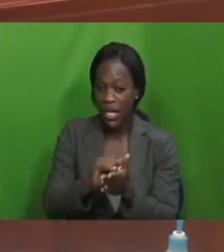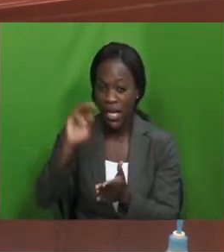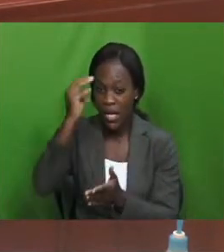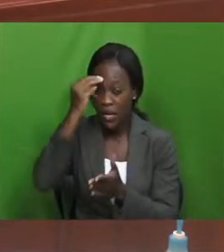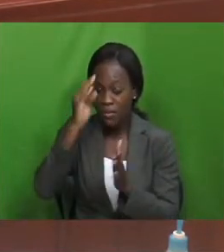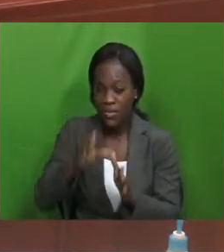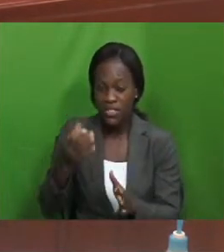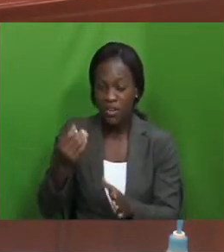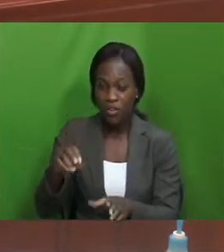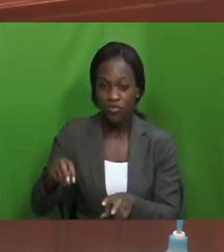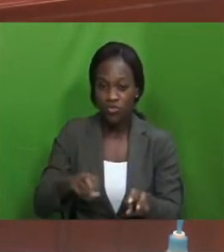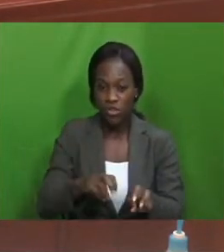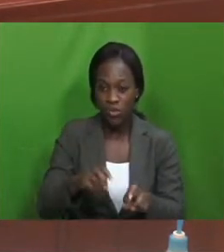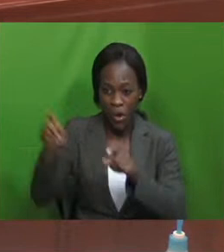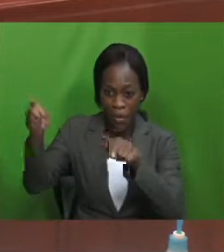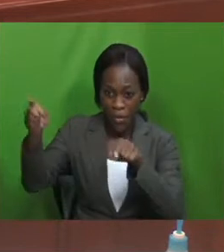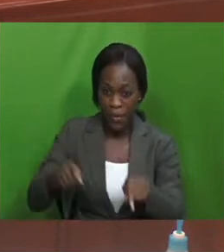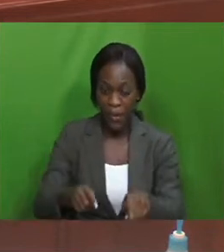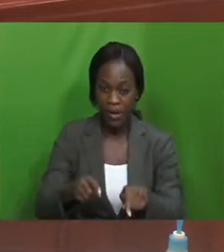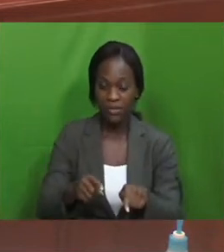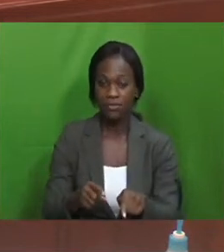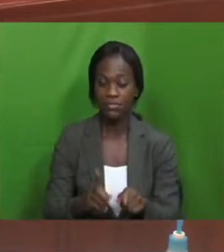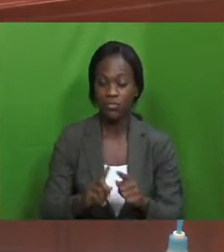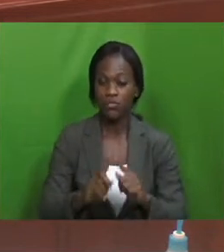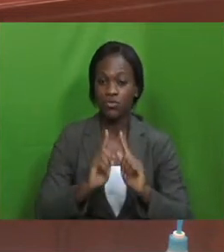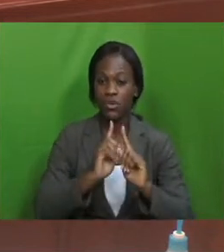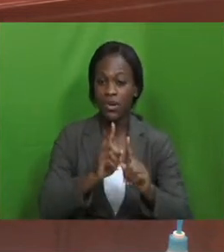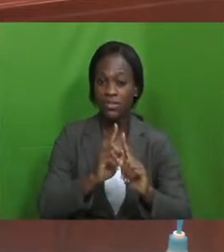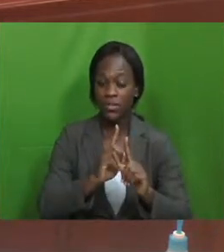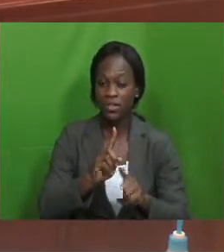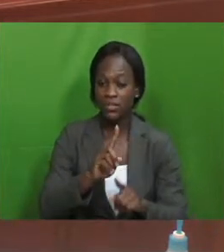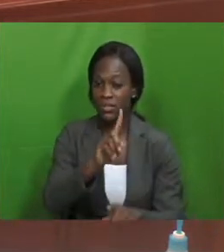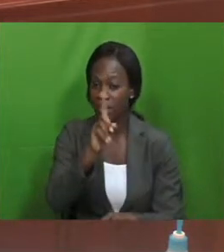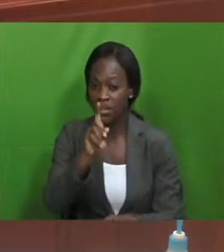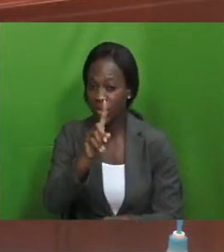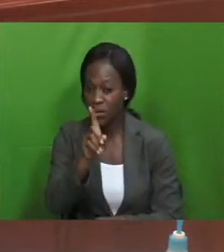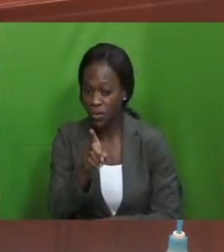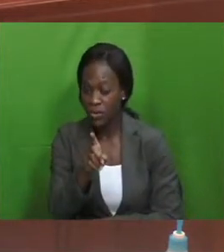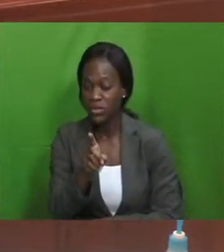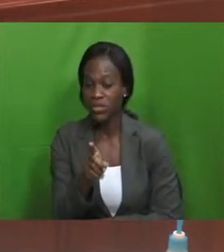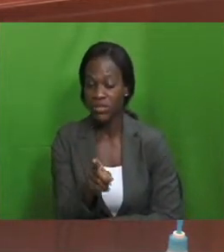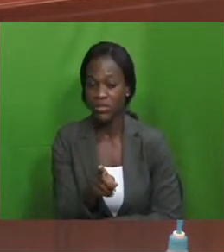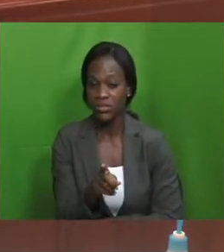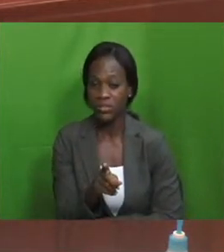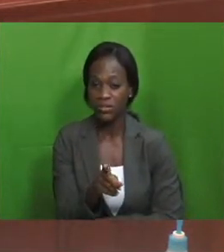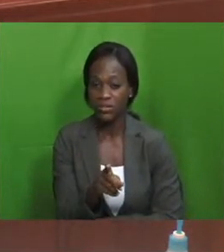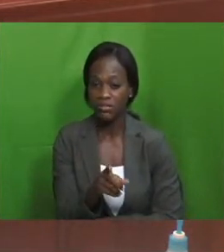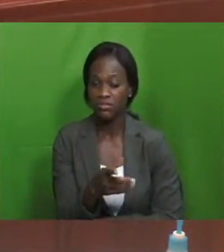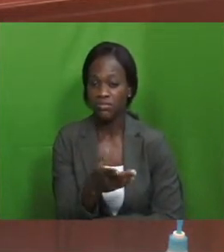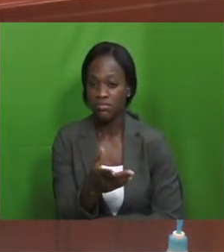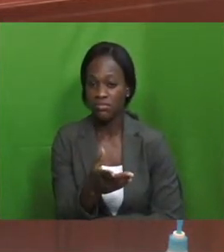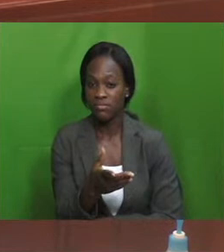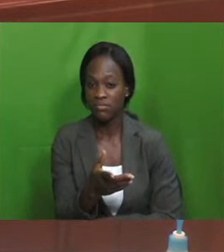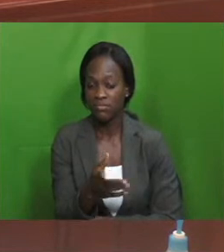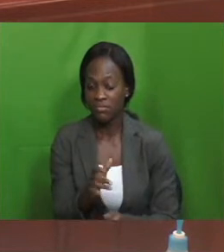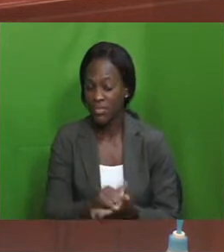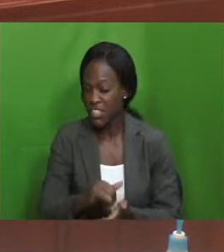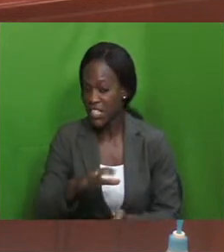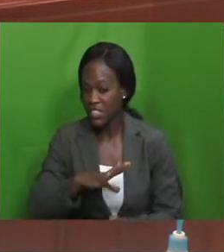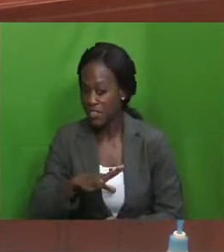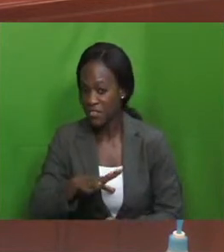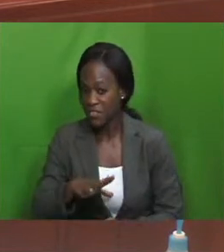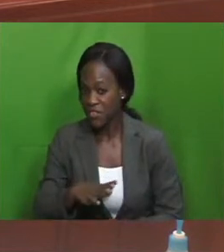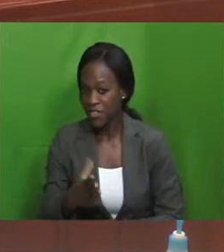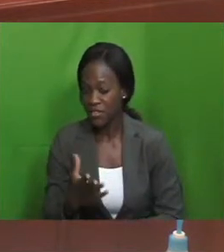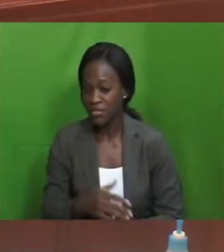and the other questions standing in the name of our colleagues. That understanding is workable, Mr. Speaker.